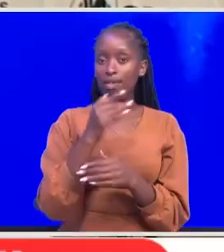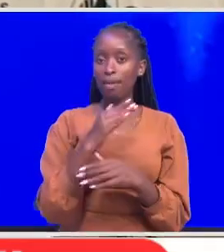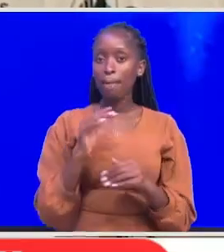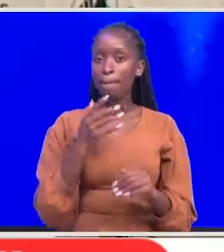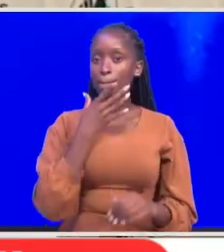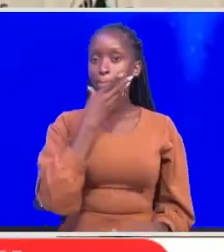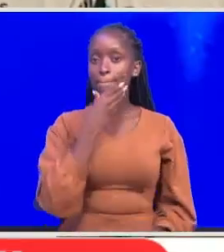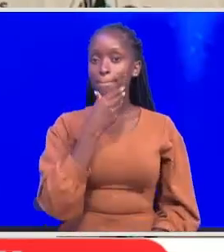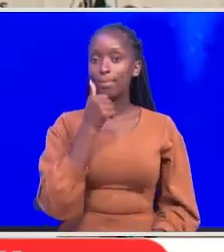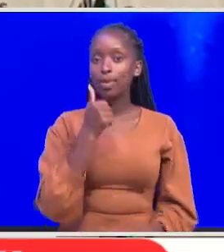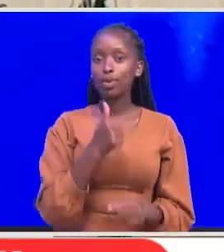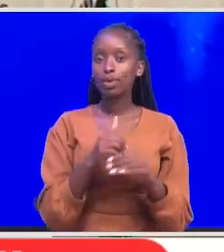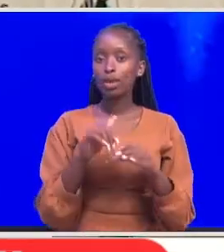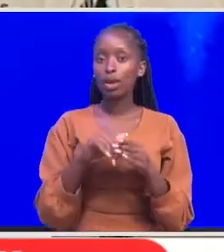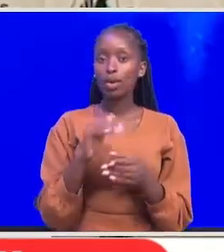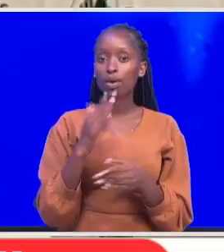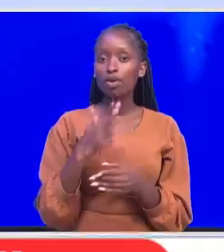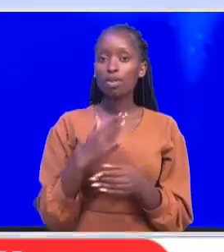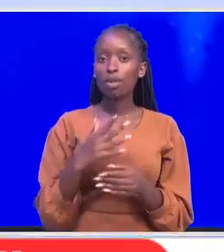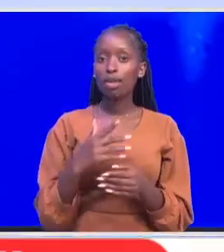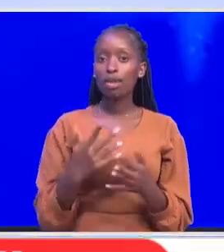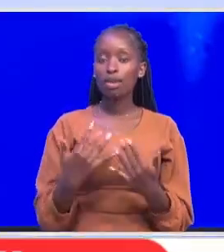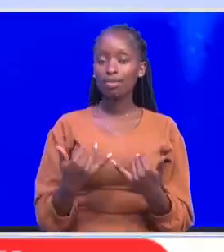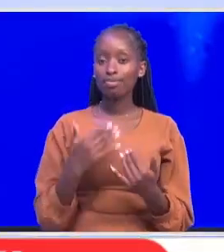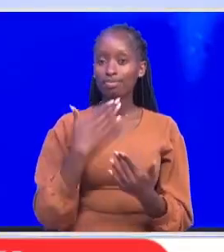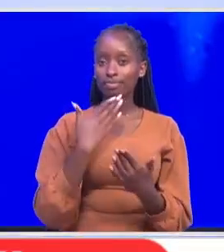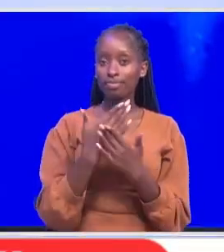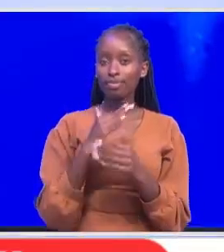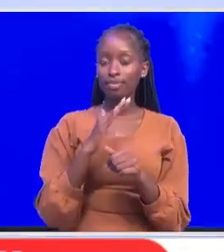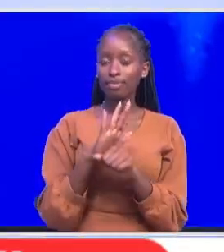within reach, and thank you so much for this. Na timu